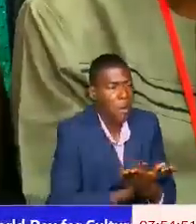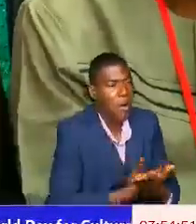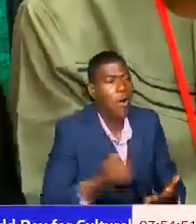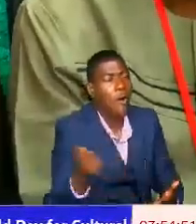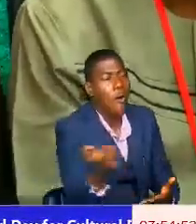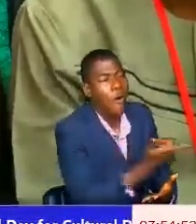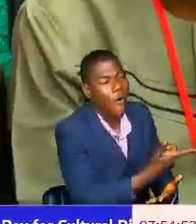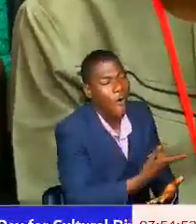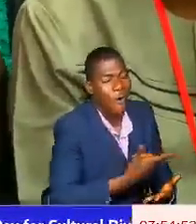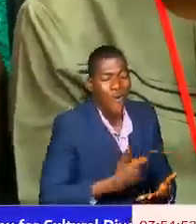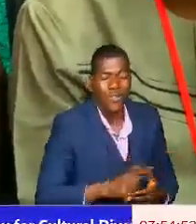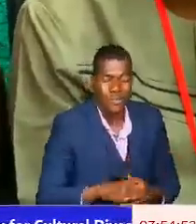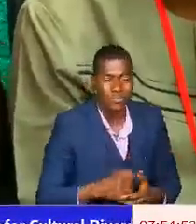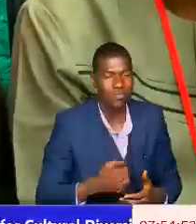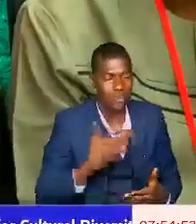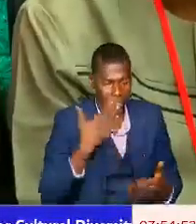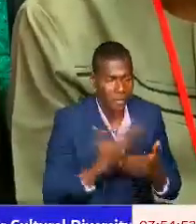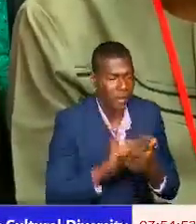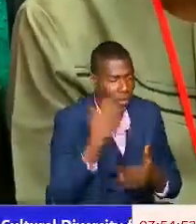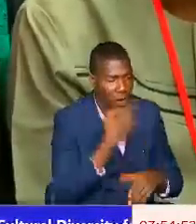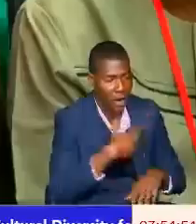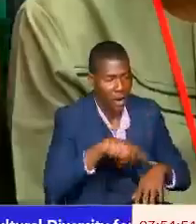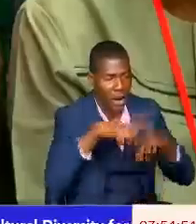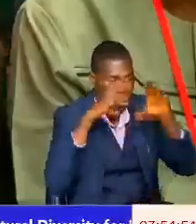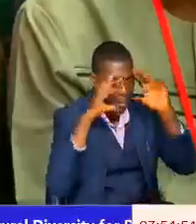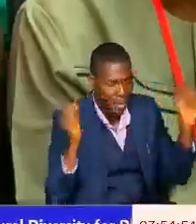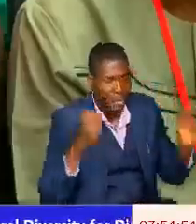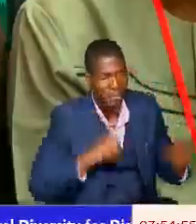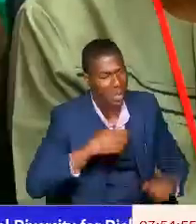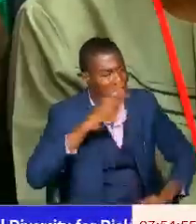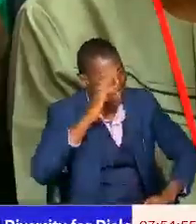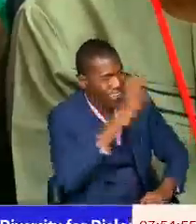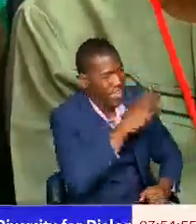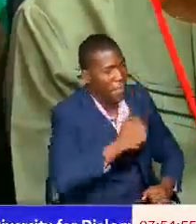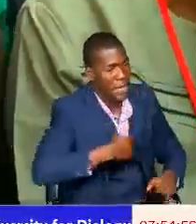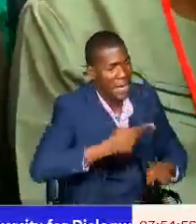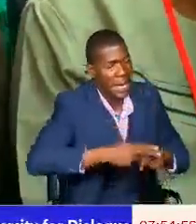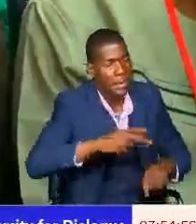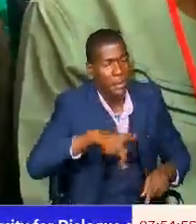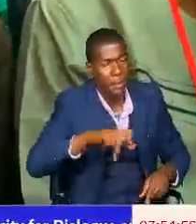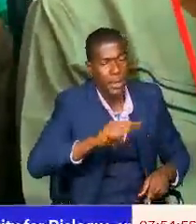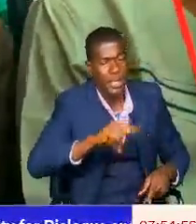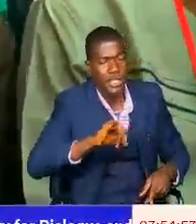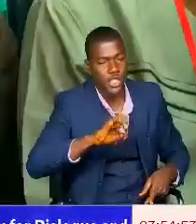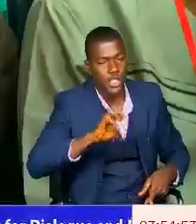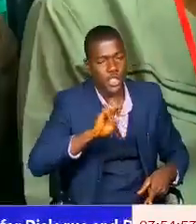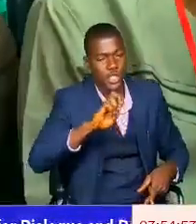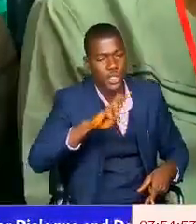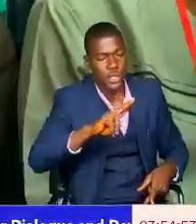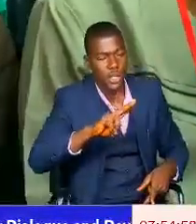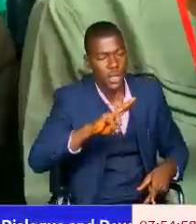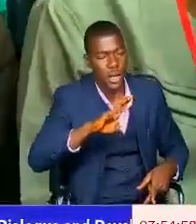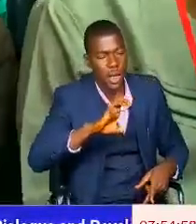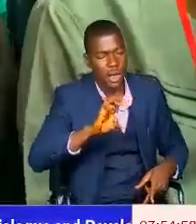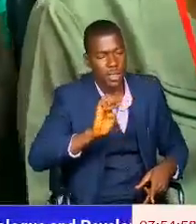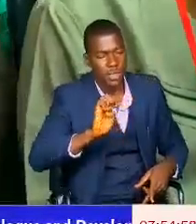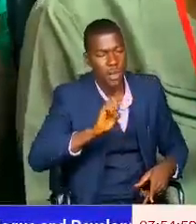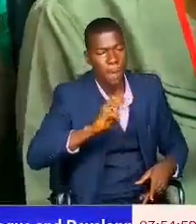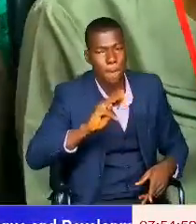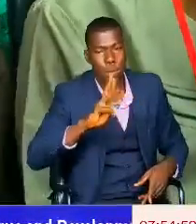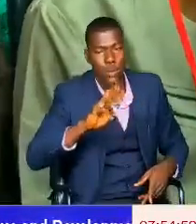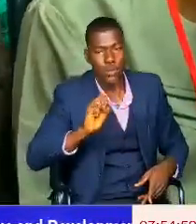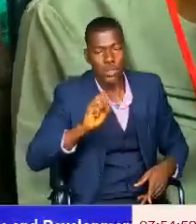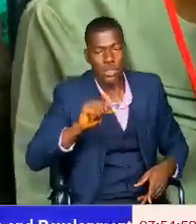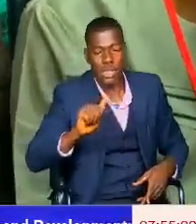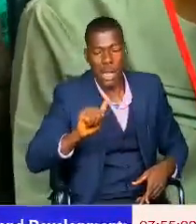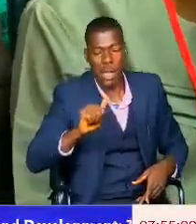president, wherever you are, I salute you. Good morning. My name is Patience Musa. I'll be the public awareness manager for Servicom office. Like